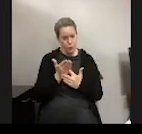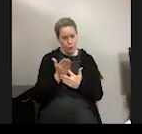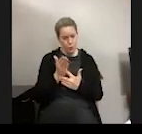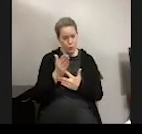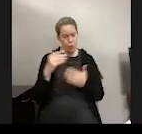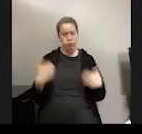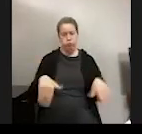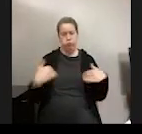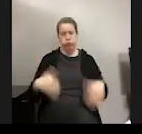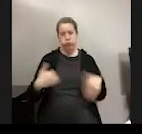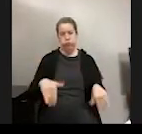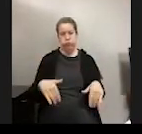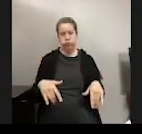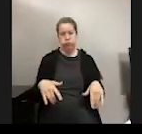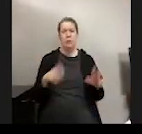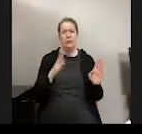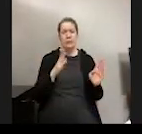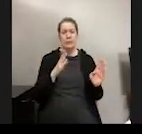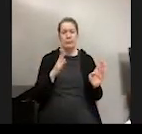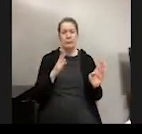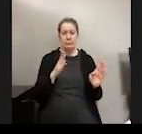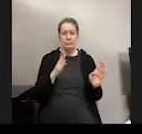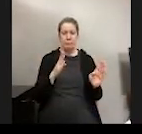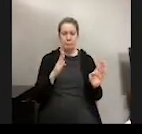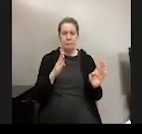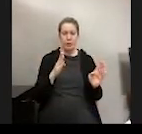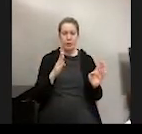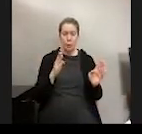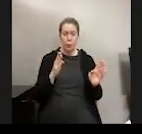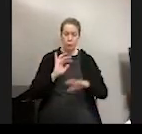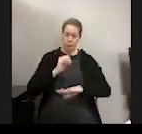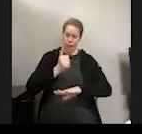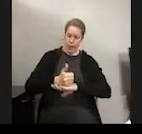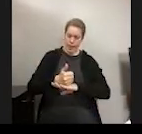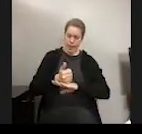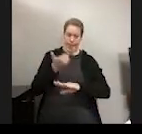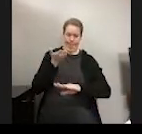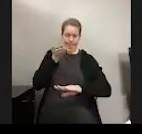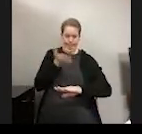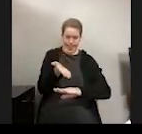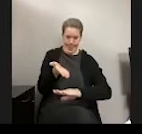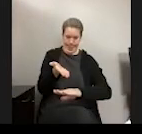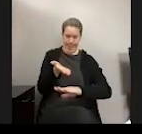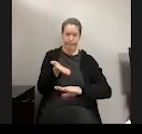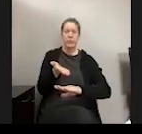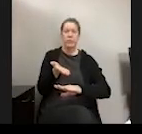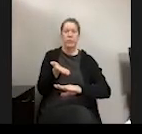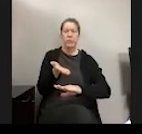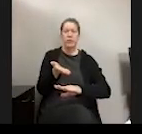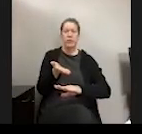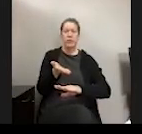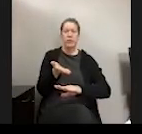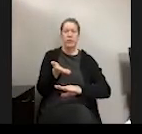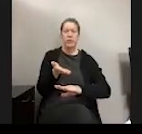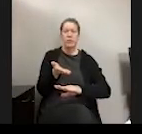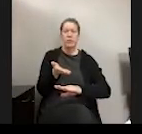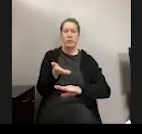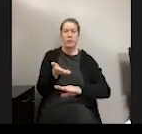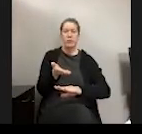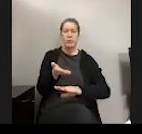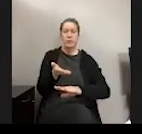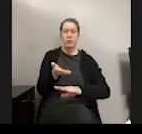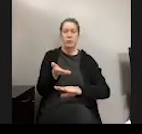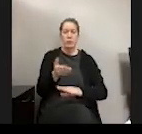year of public art is there in order to sort of play out what that strategy is, which is based in 21